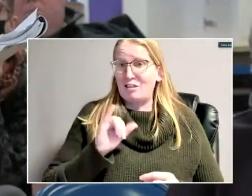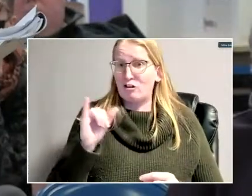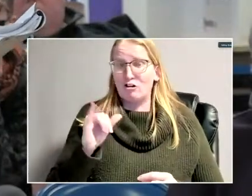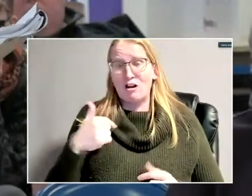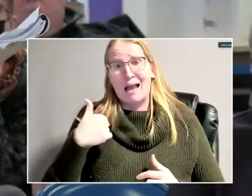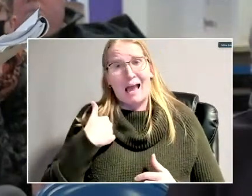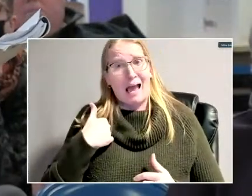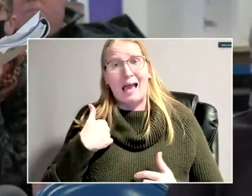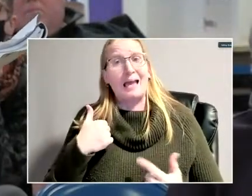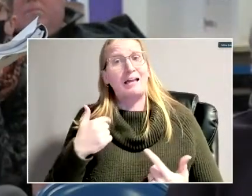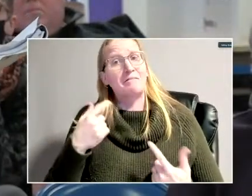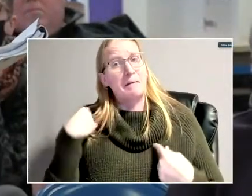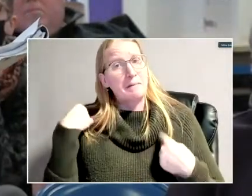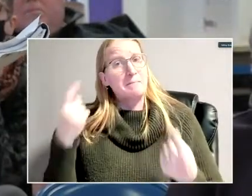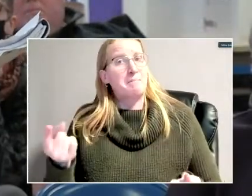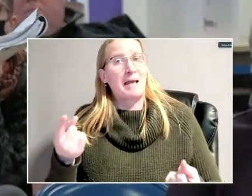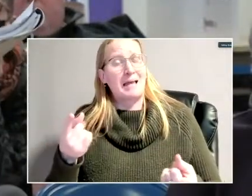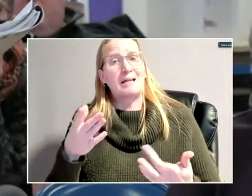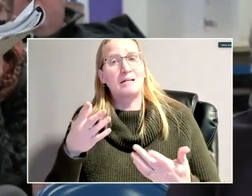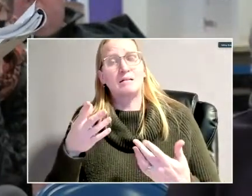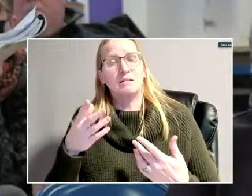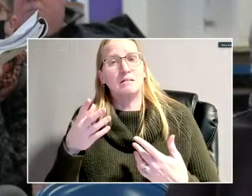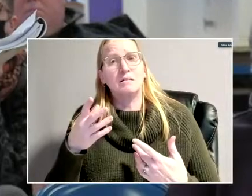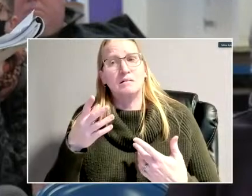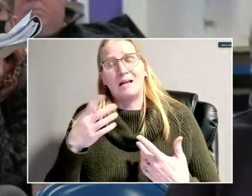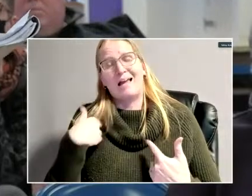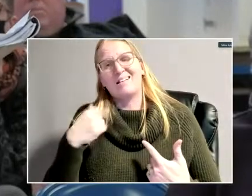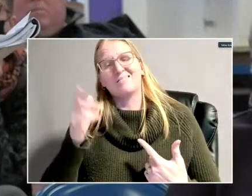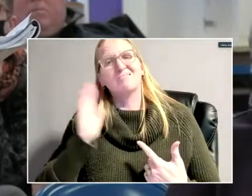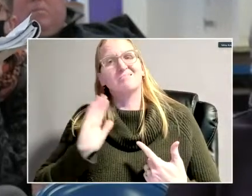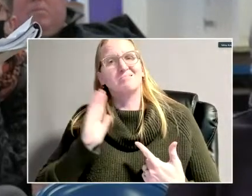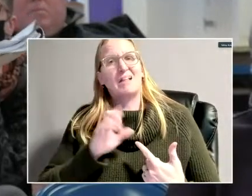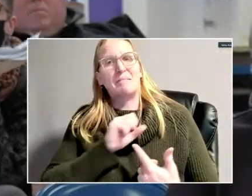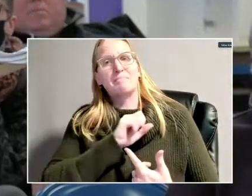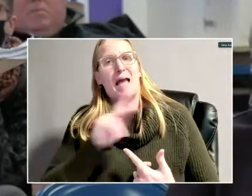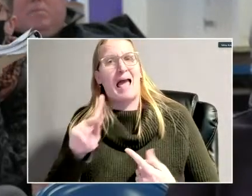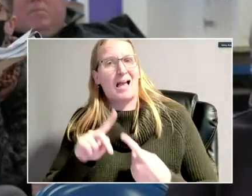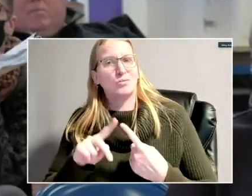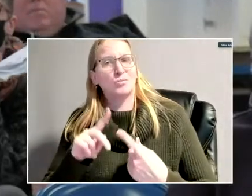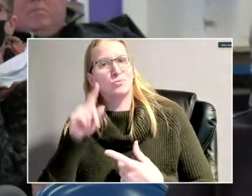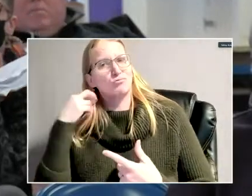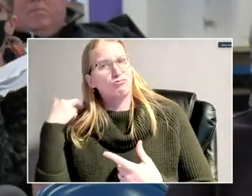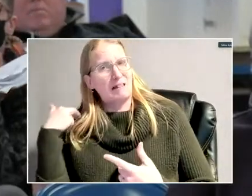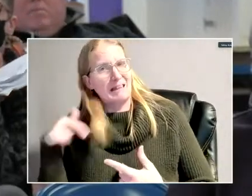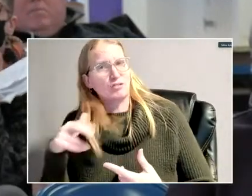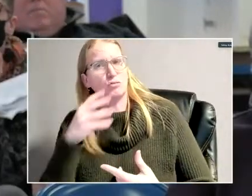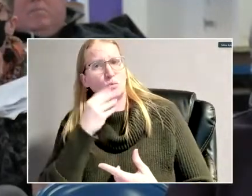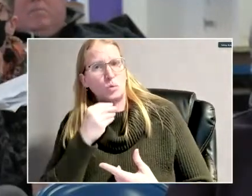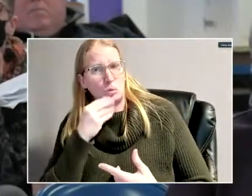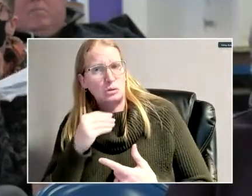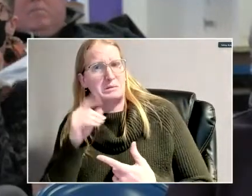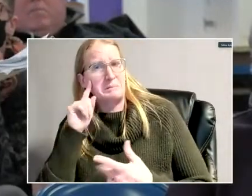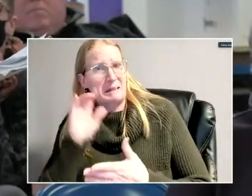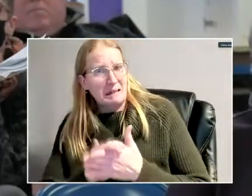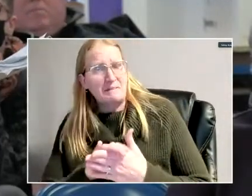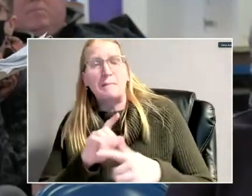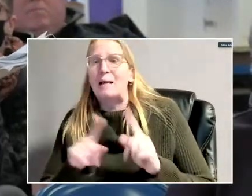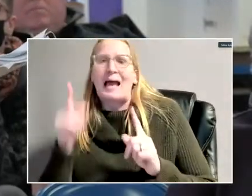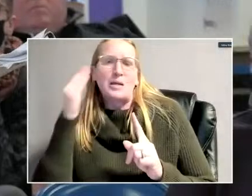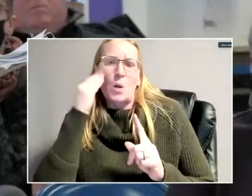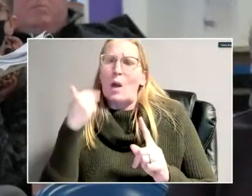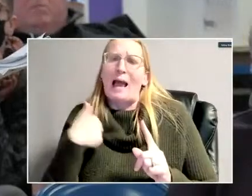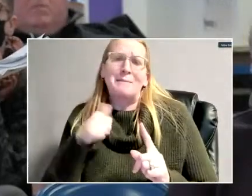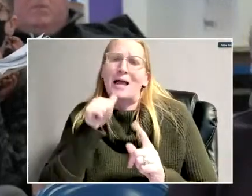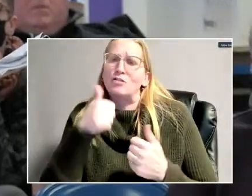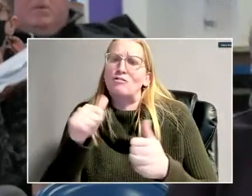religion of Judaism and I understand that we are not all here to have our opinions changed so I'm speaking